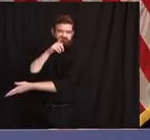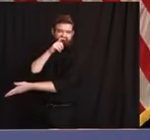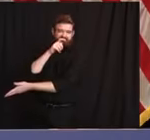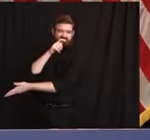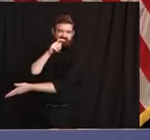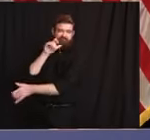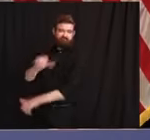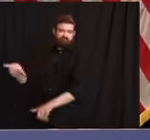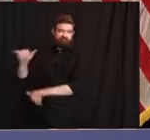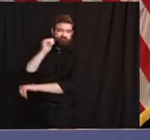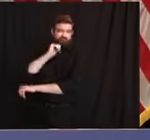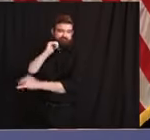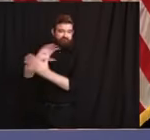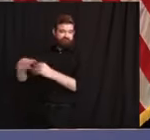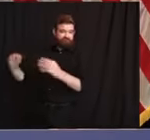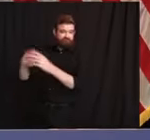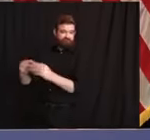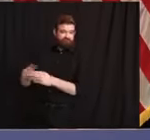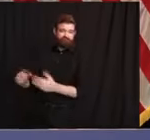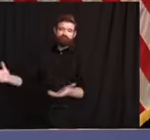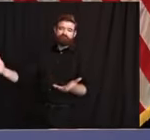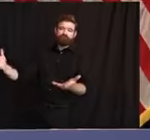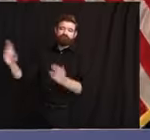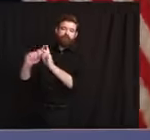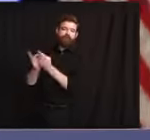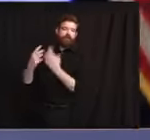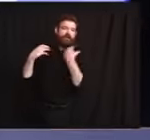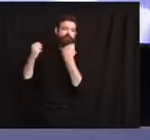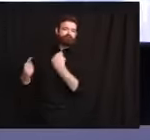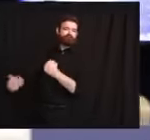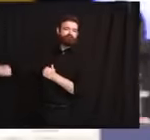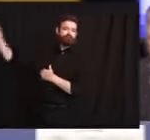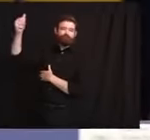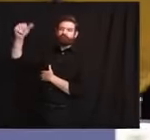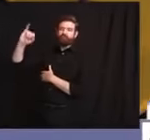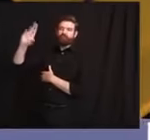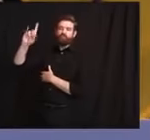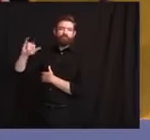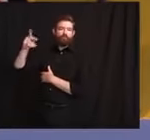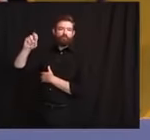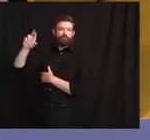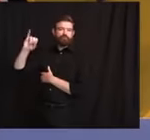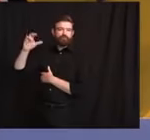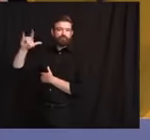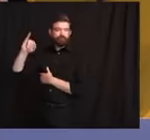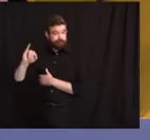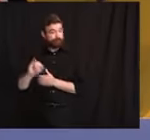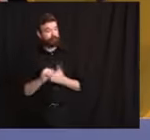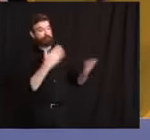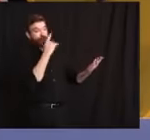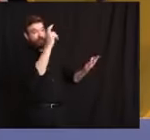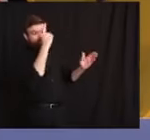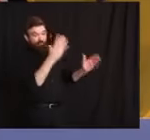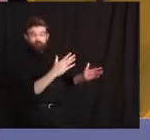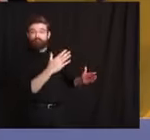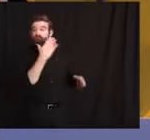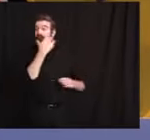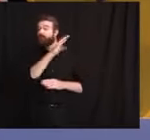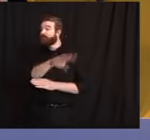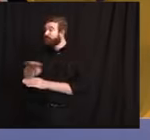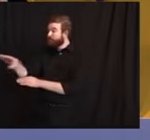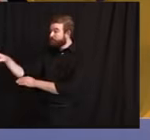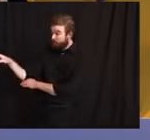welcome the Extraordinary Commissioner of the Department of Health, Judy Persicelli. Thank you, Governor. Good afternoon. Today we are reporting